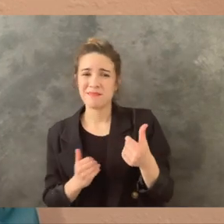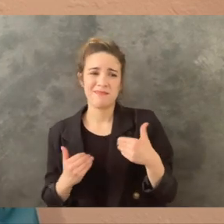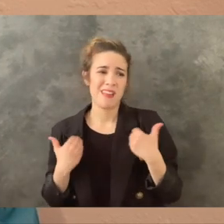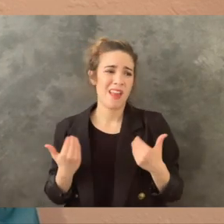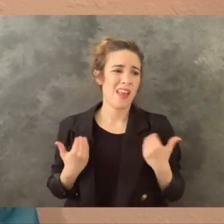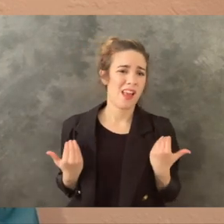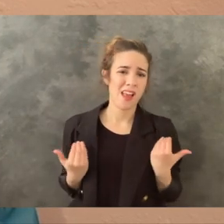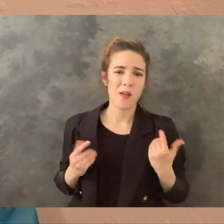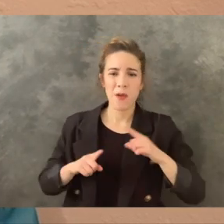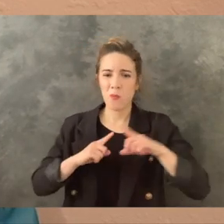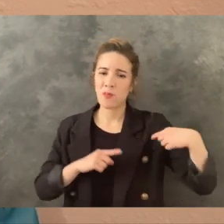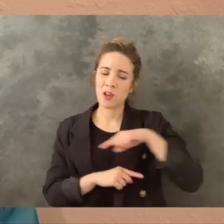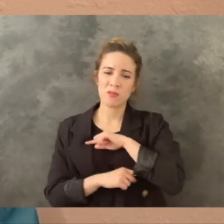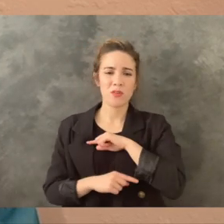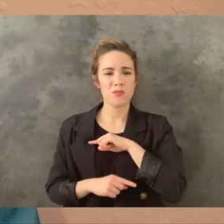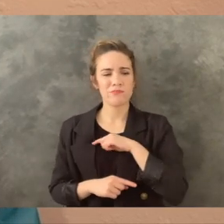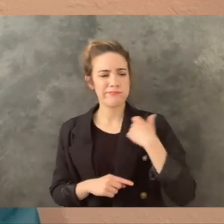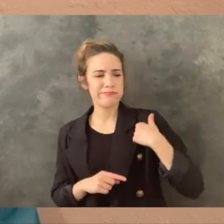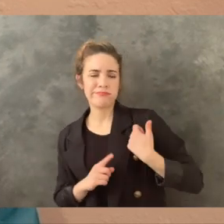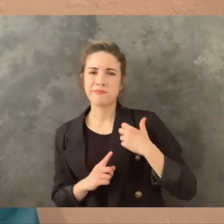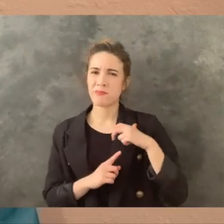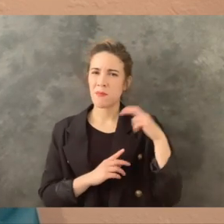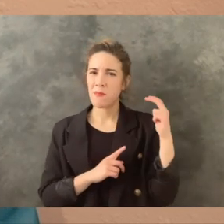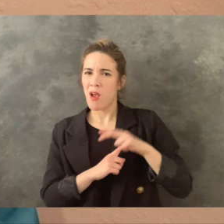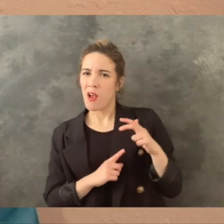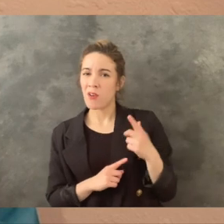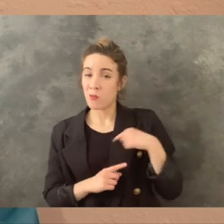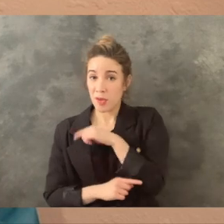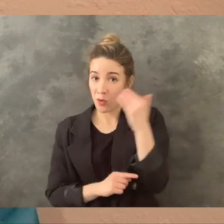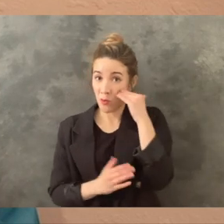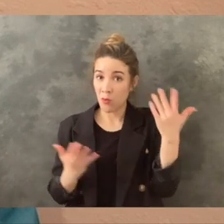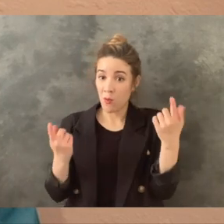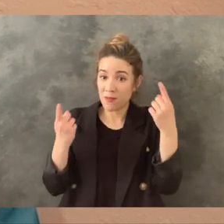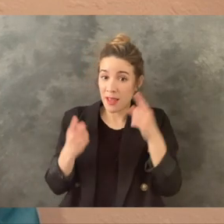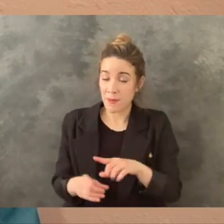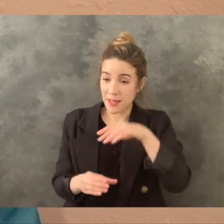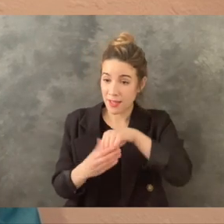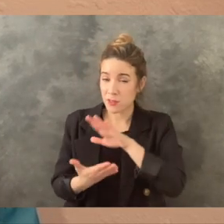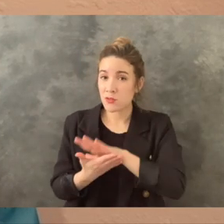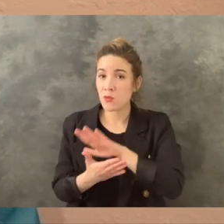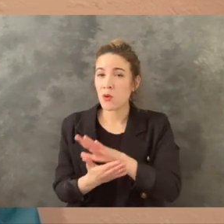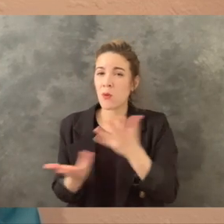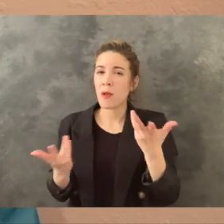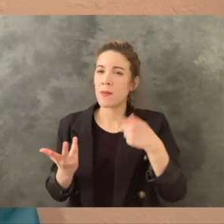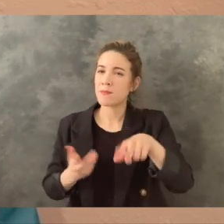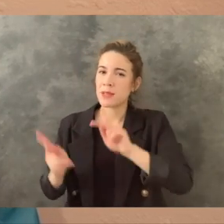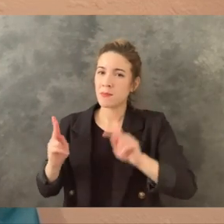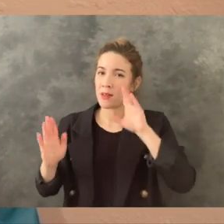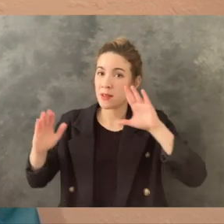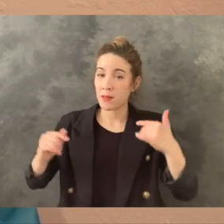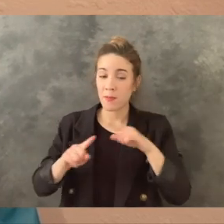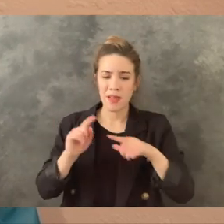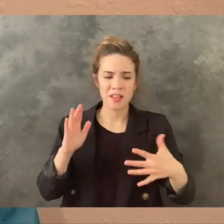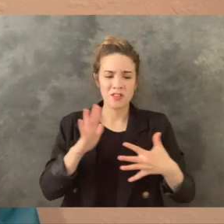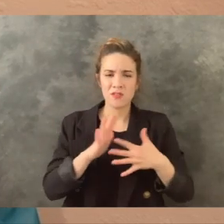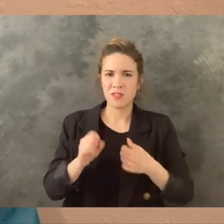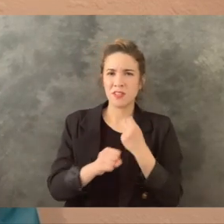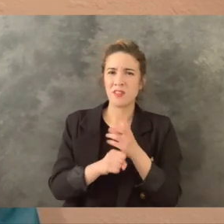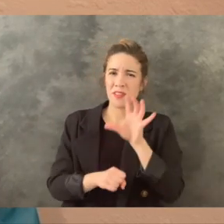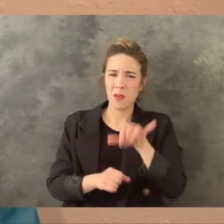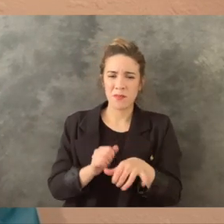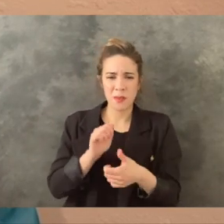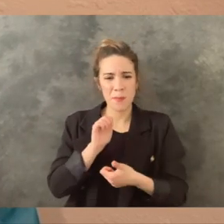rookies, we were in the pros. We knew the ins and outs of the school and what was expected from us. However, junior year